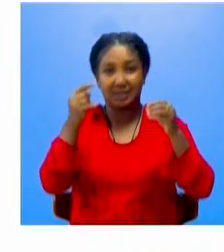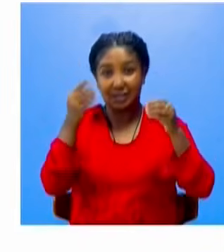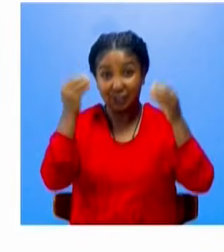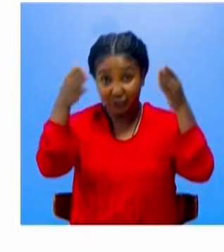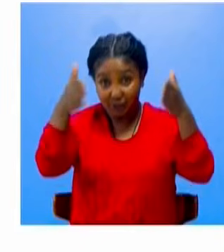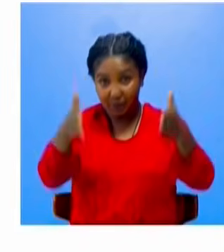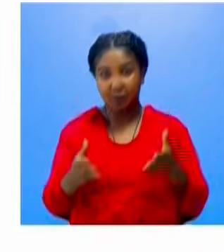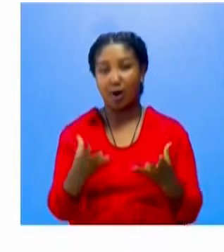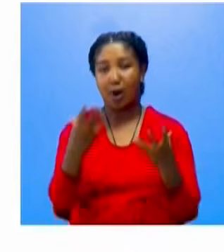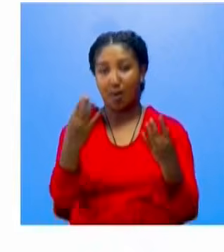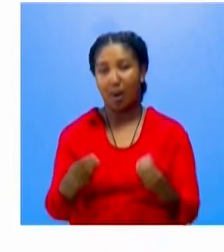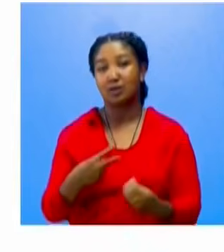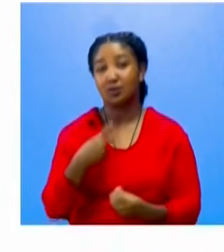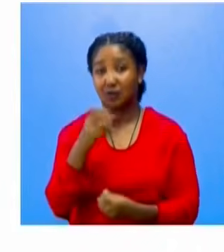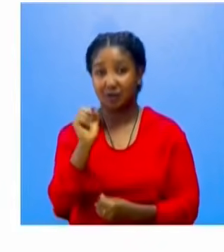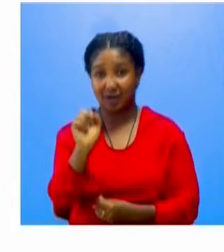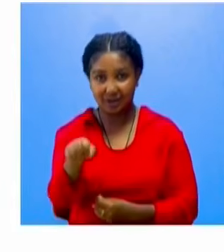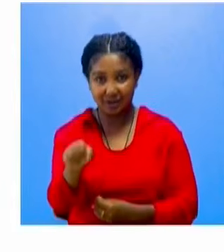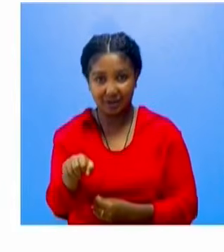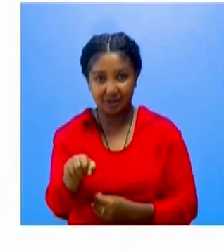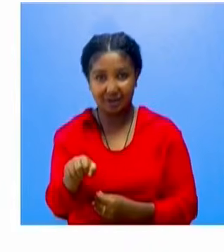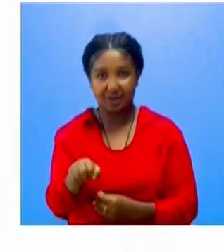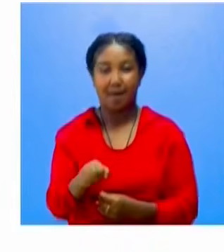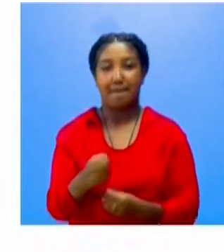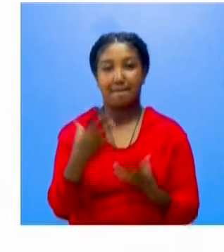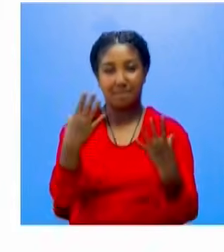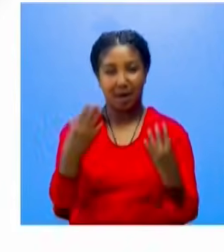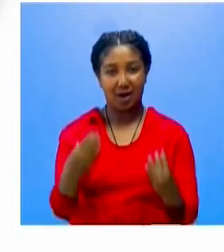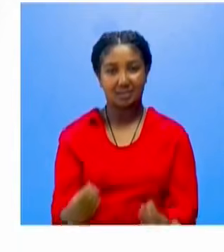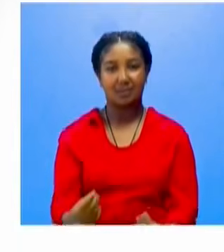passive voice, right? Passive